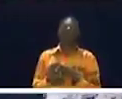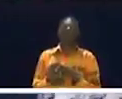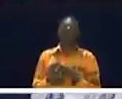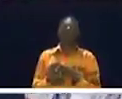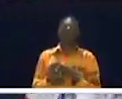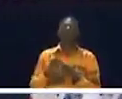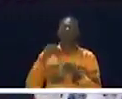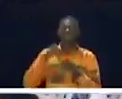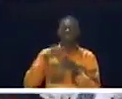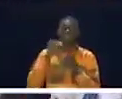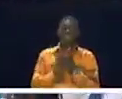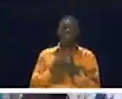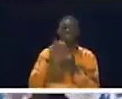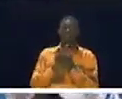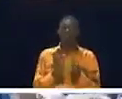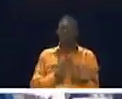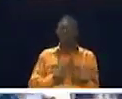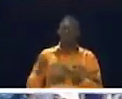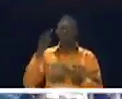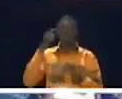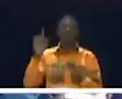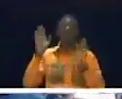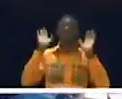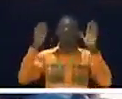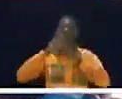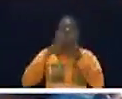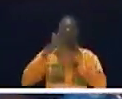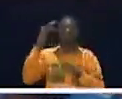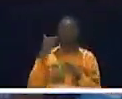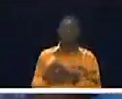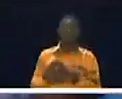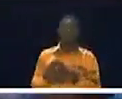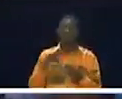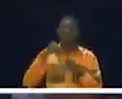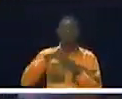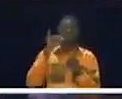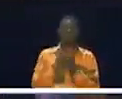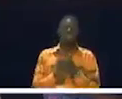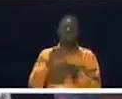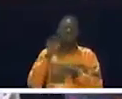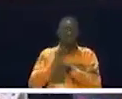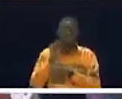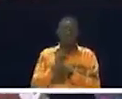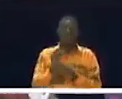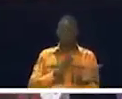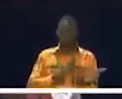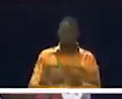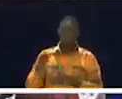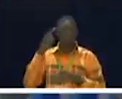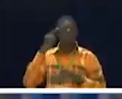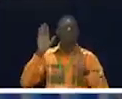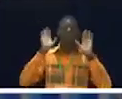In that marriage, get ready for wonders. In that career, get ready for wonders.